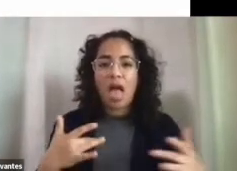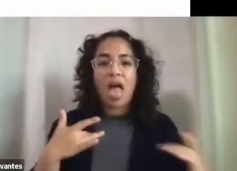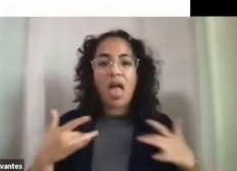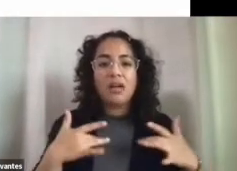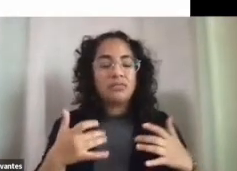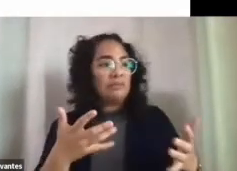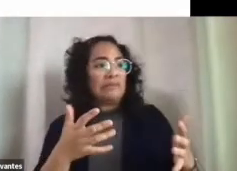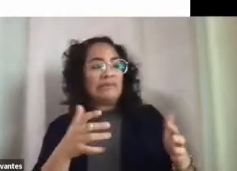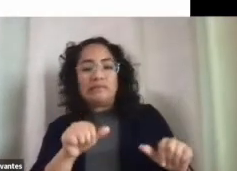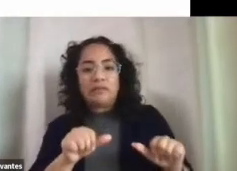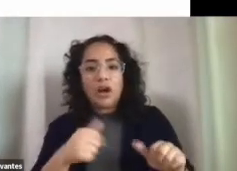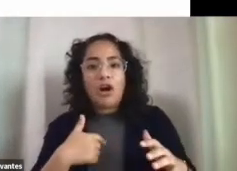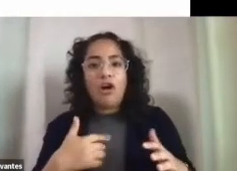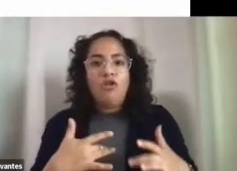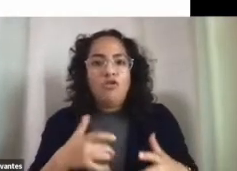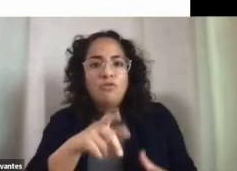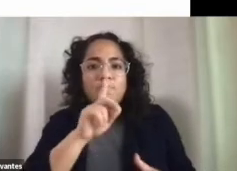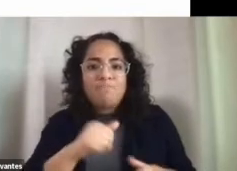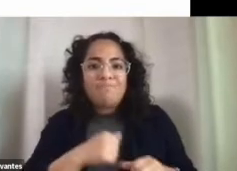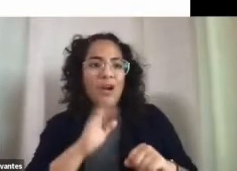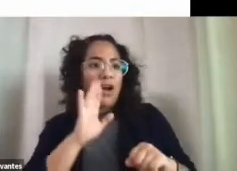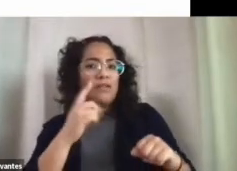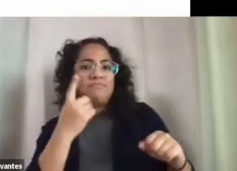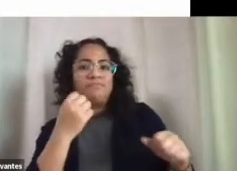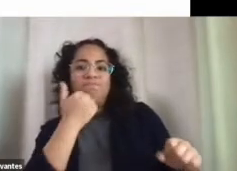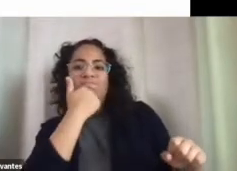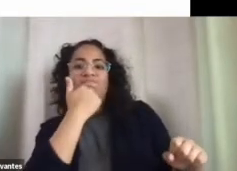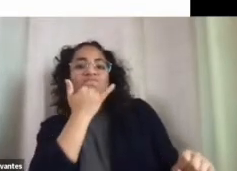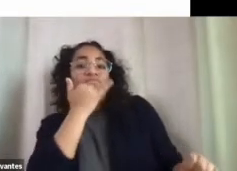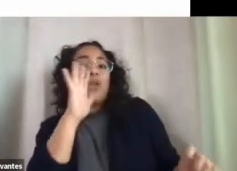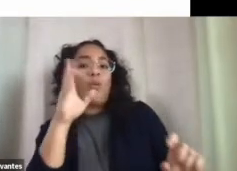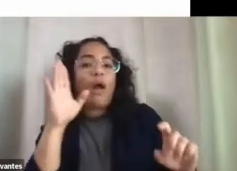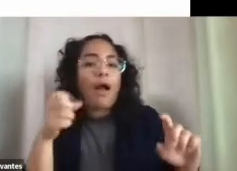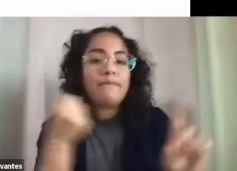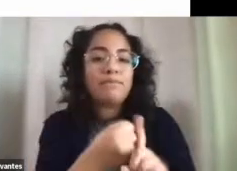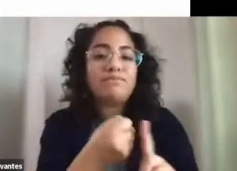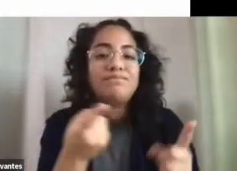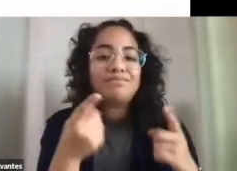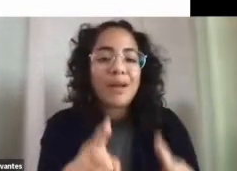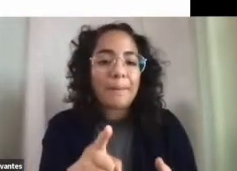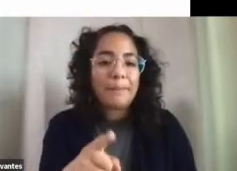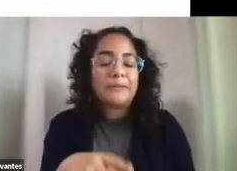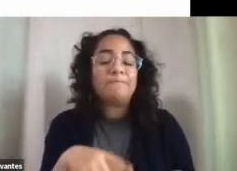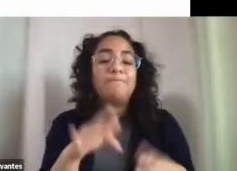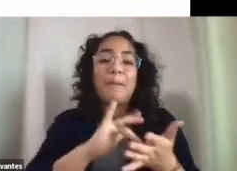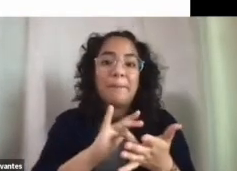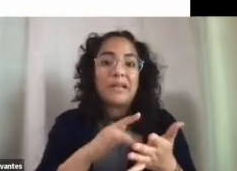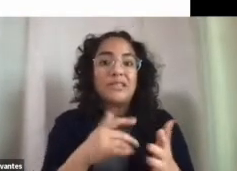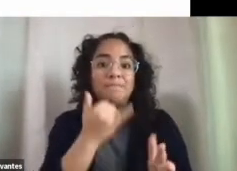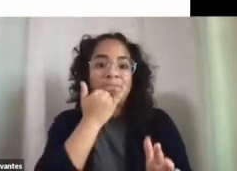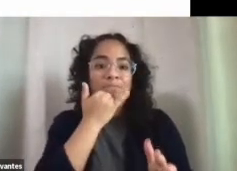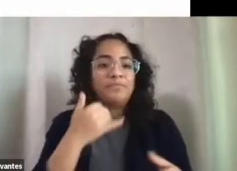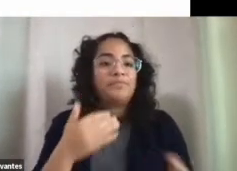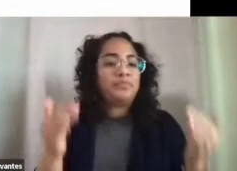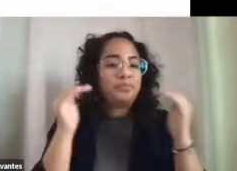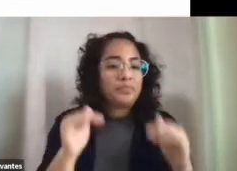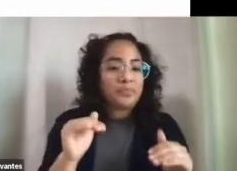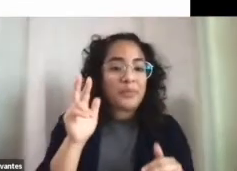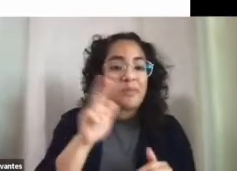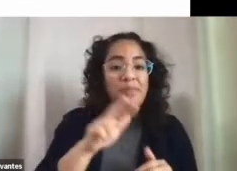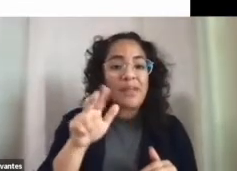error. A 33-year-old reporter who had previously won a bunch of awards for her